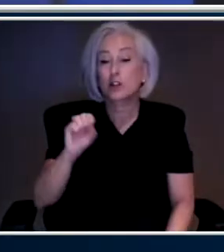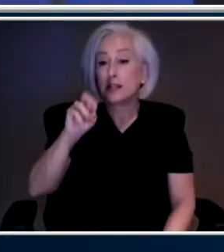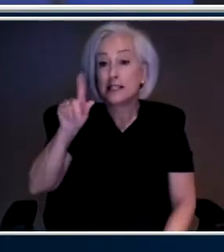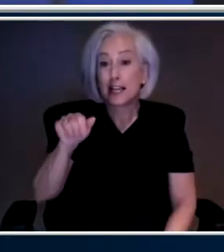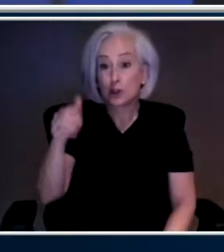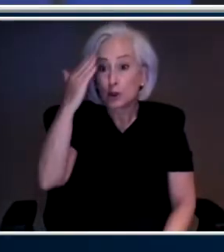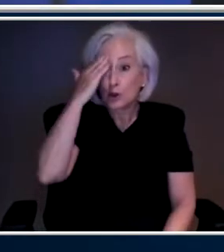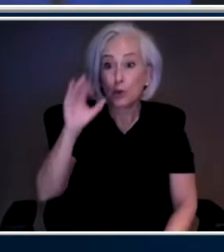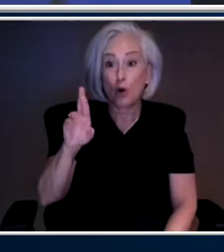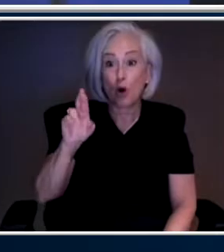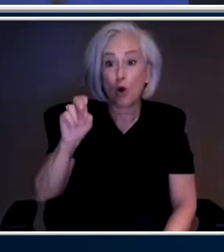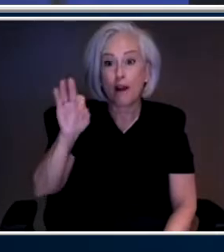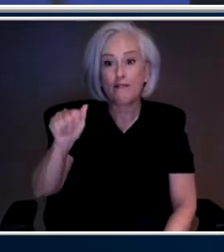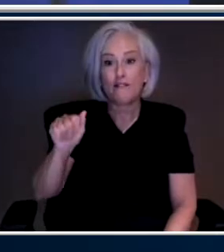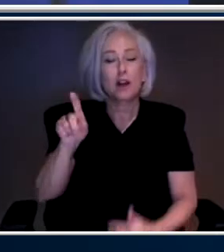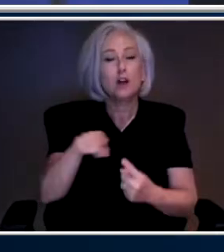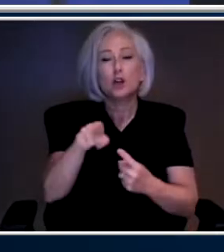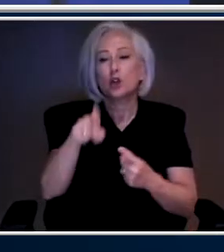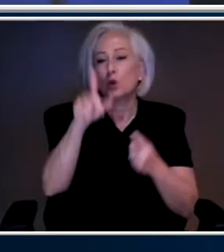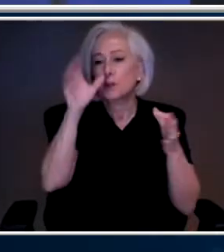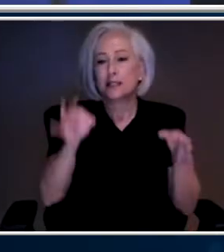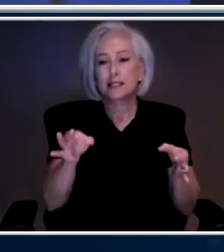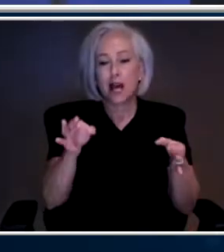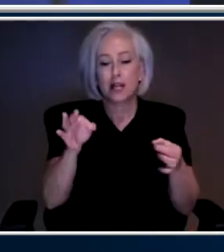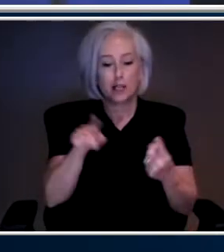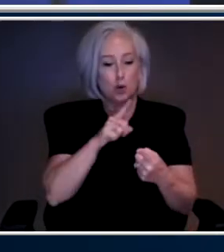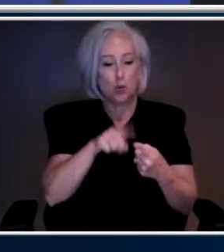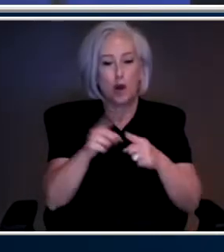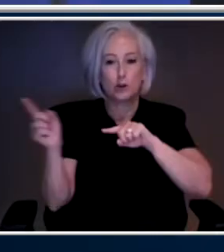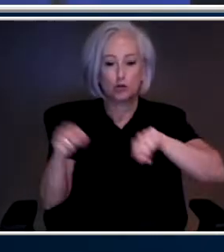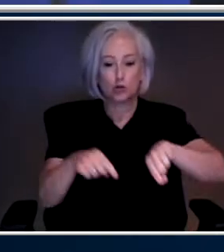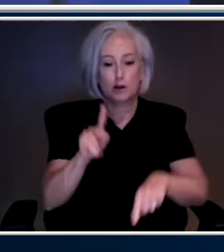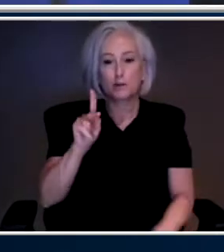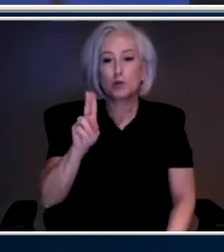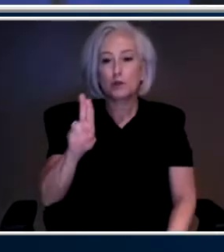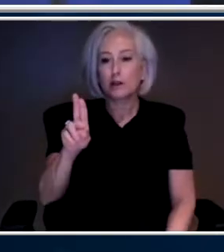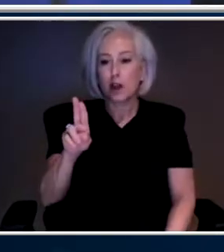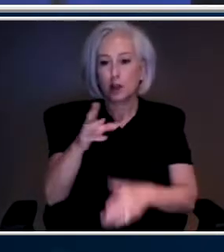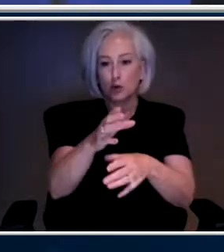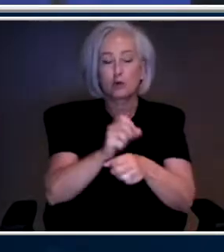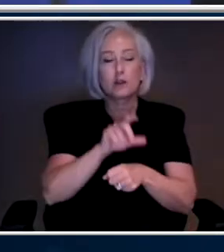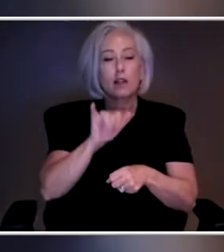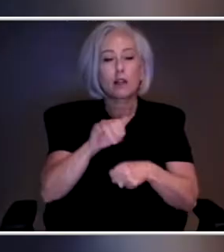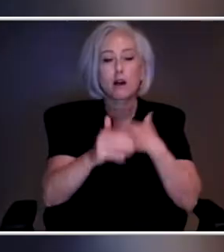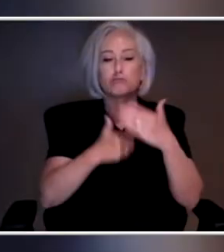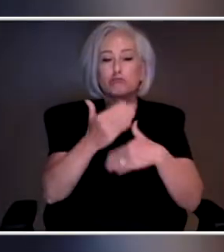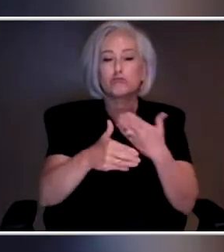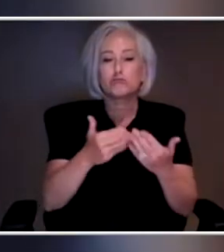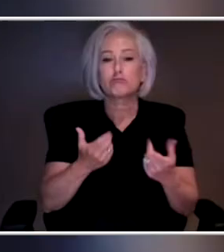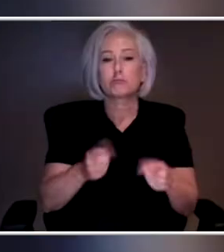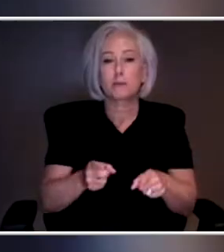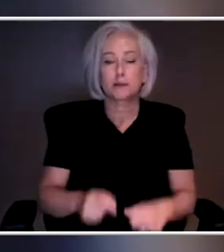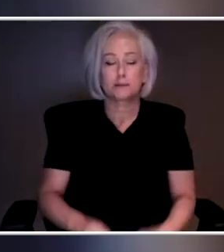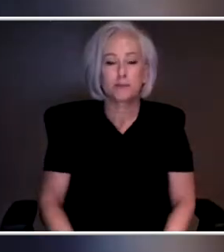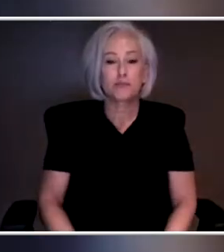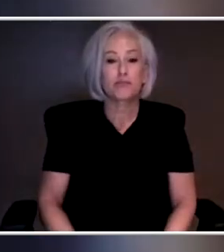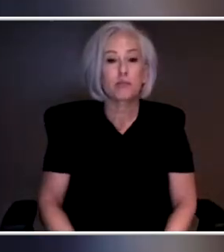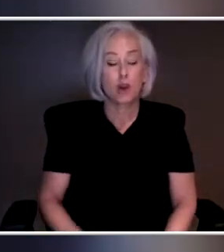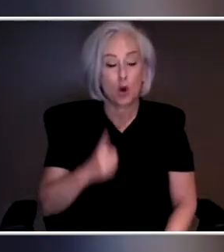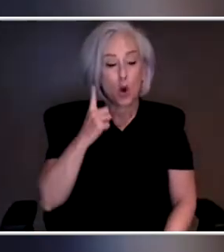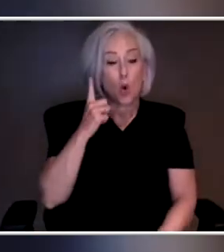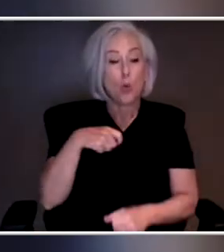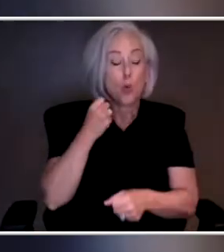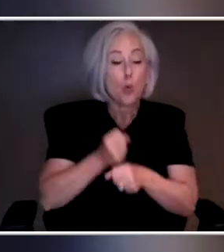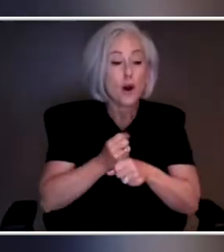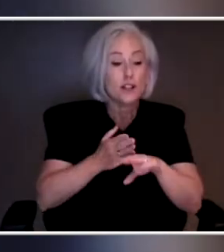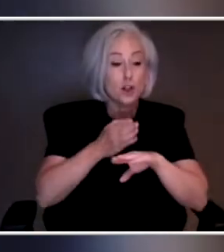When did you decide to come here to the health system and get it done? Well, about a year after my